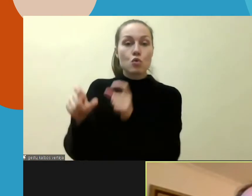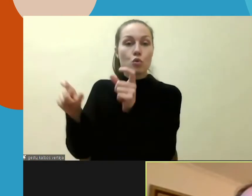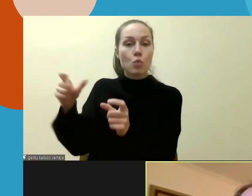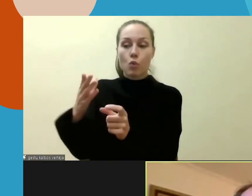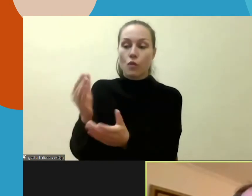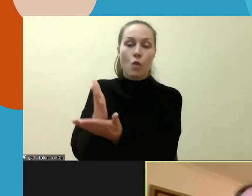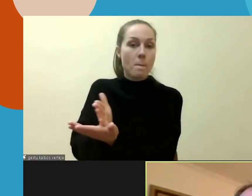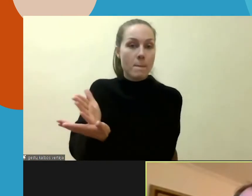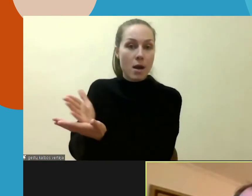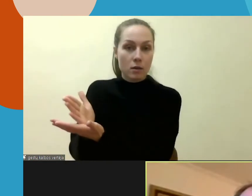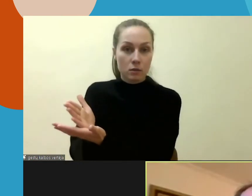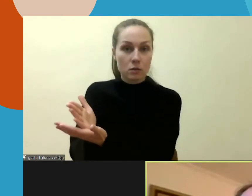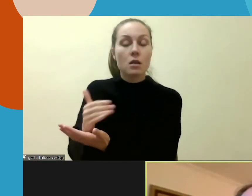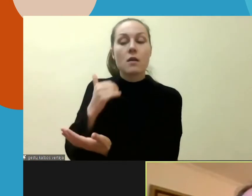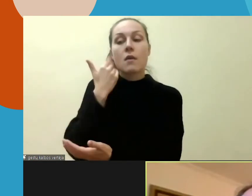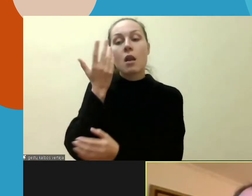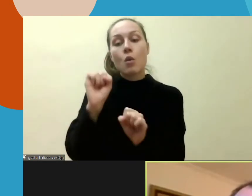improvements in those areas.